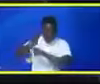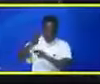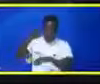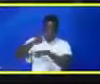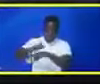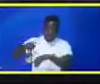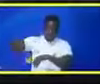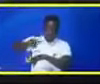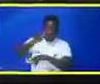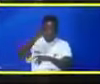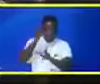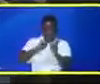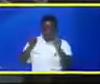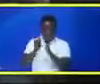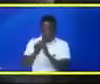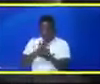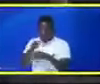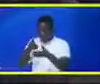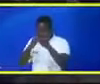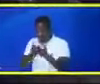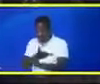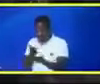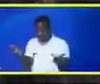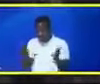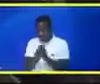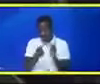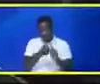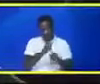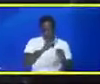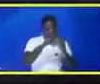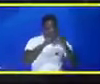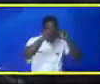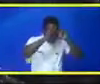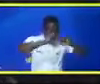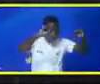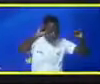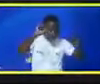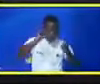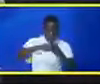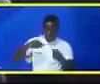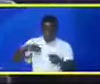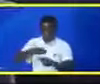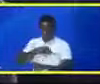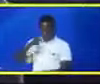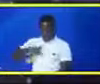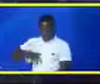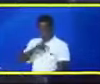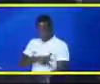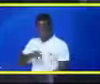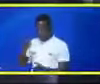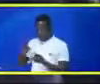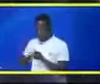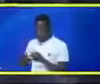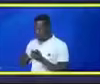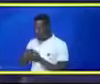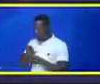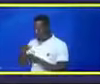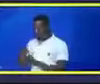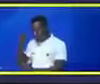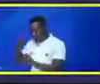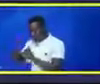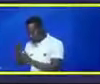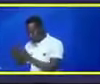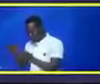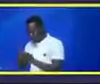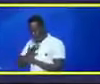the grace upon the leaders, from the presidency to your members of parliament down to the least cadre,